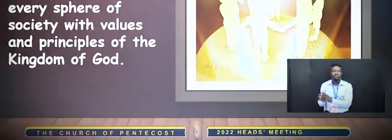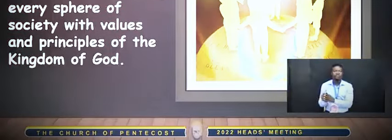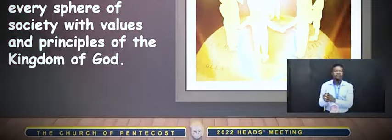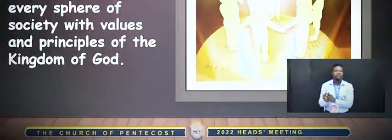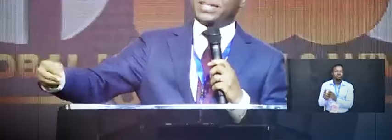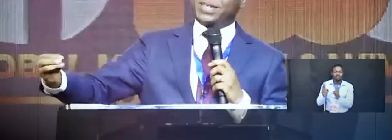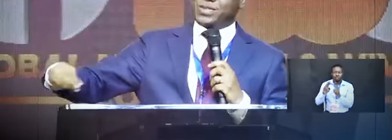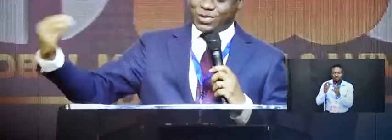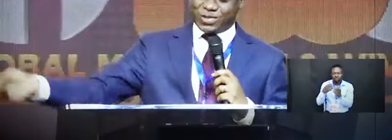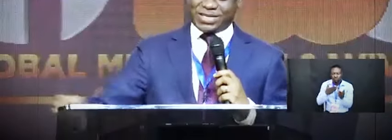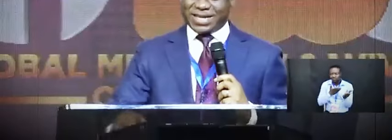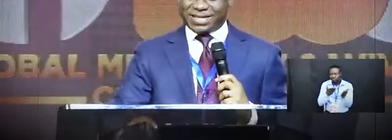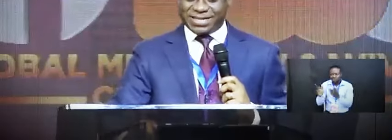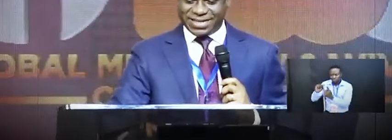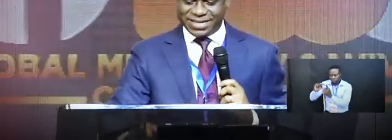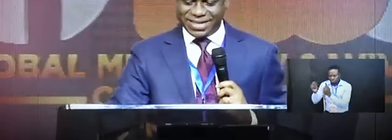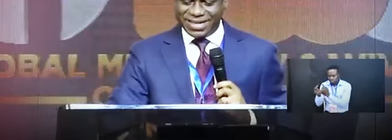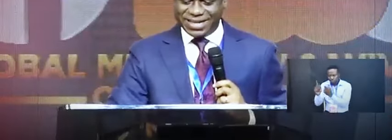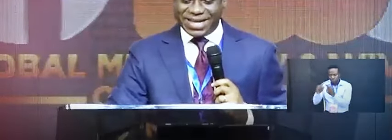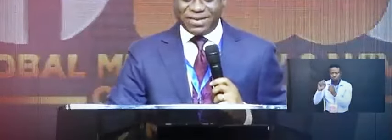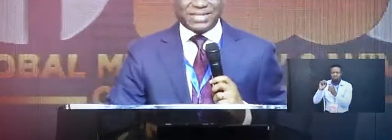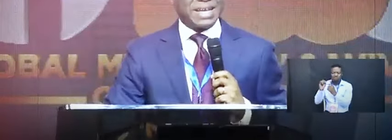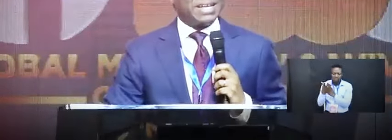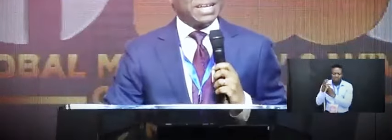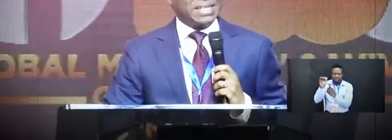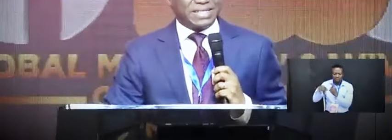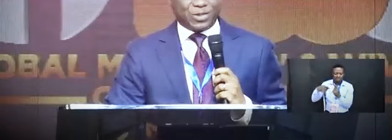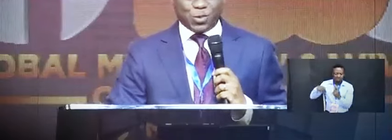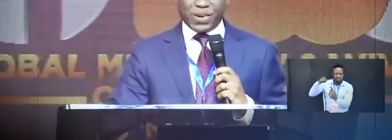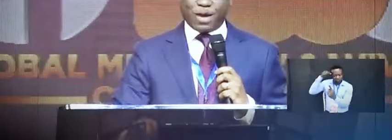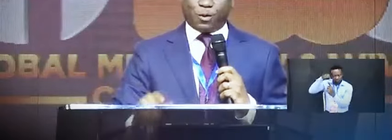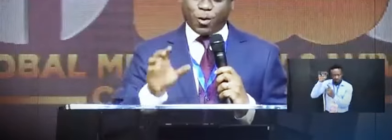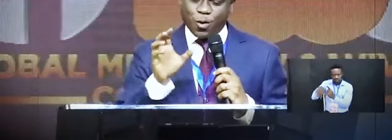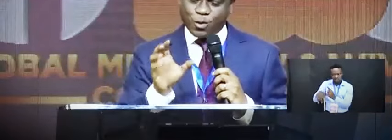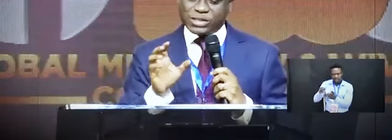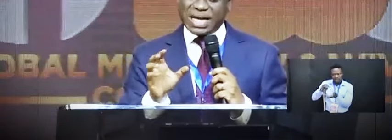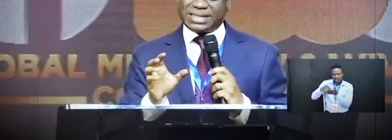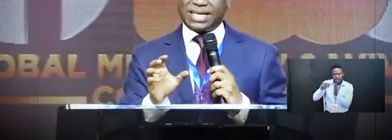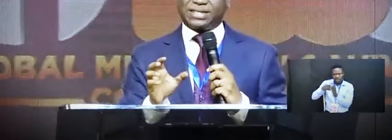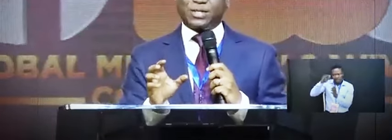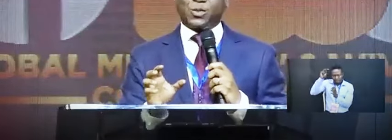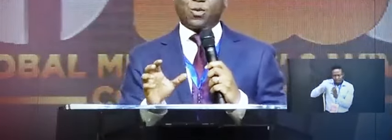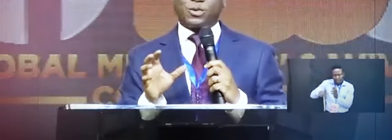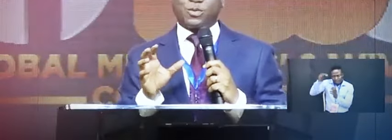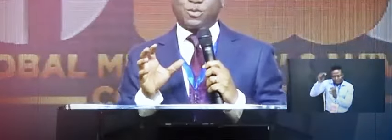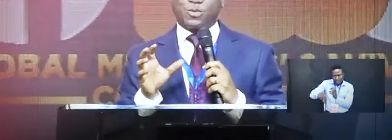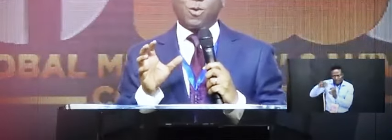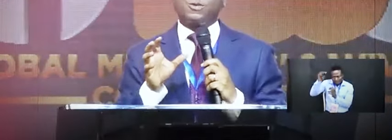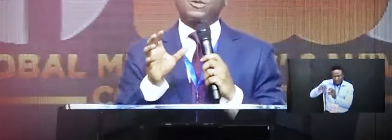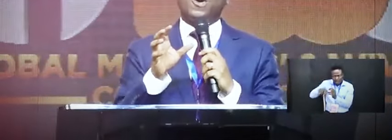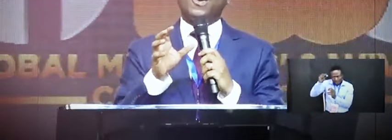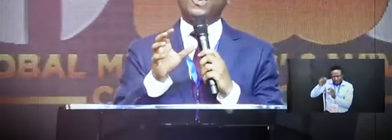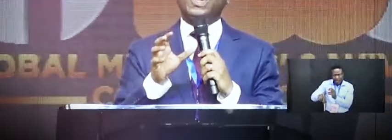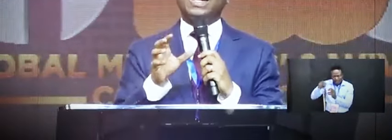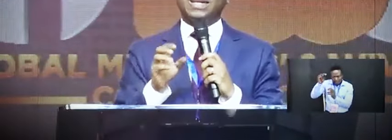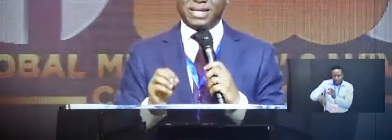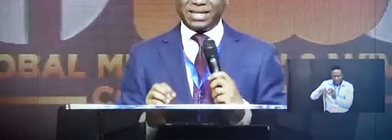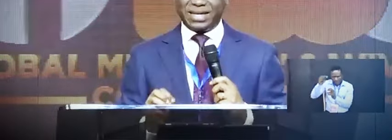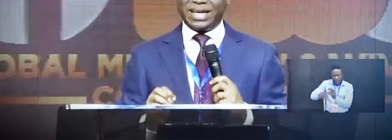bring transformation to society, there is the need to pay close attention to what goes